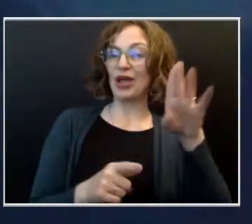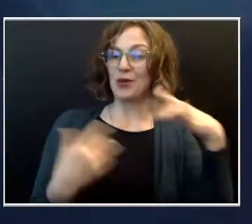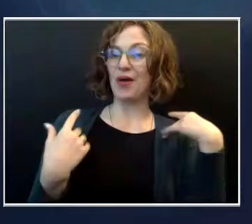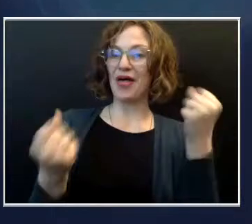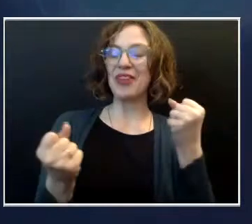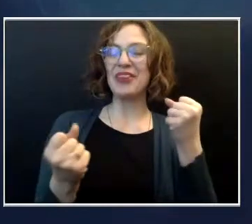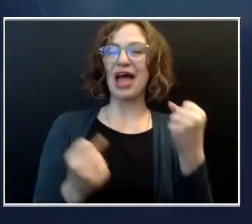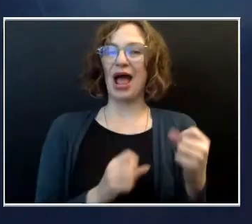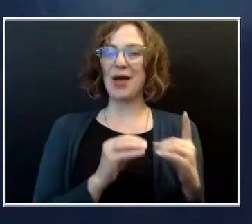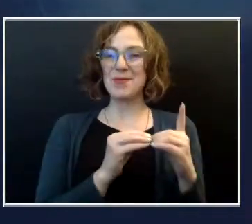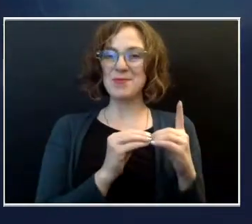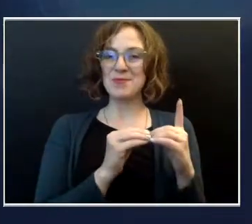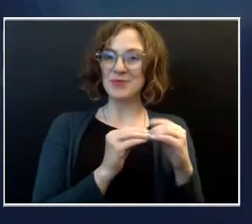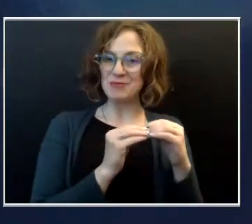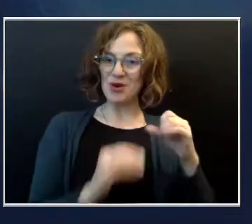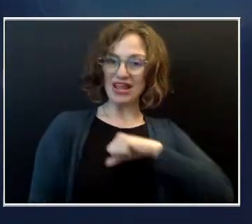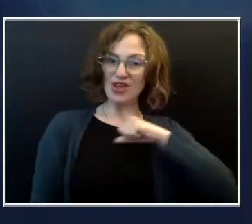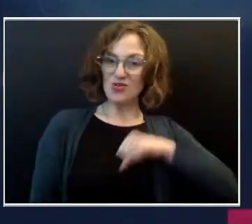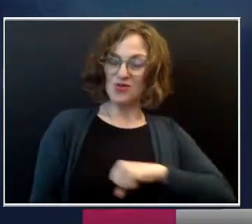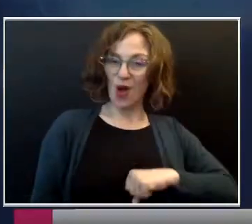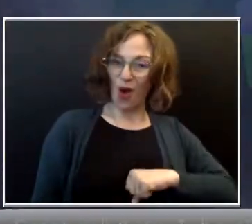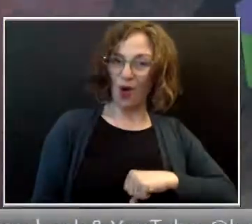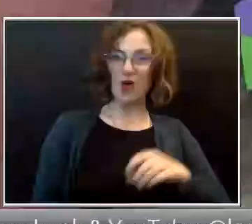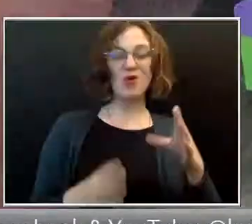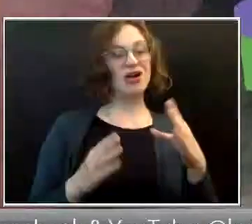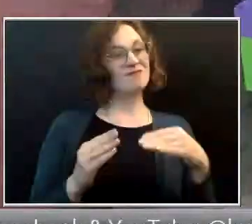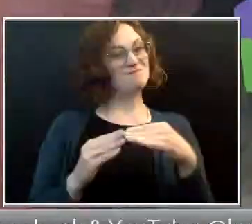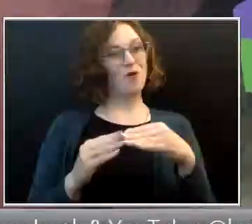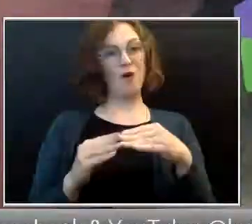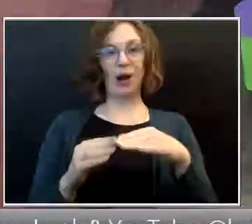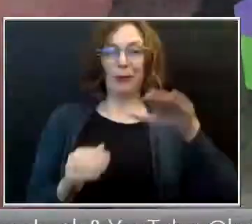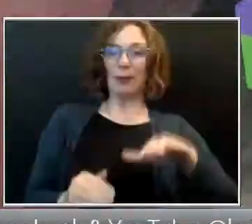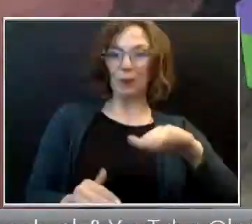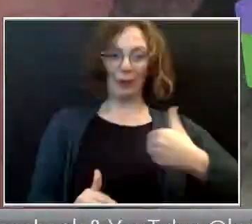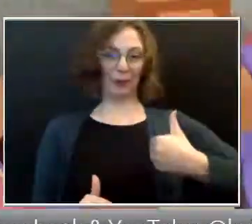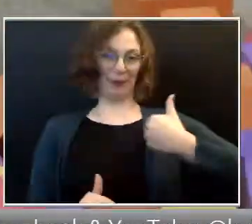younger than anyone you typically find in Scrubs.